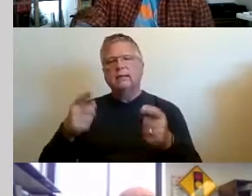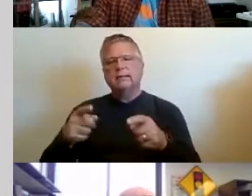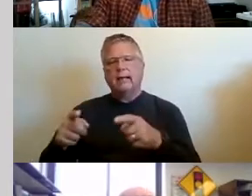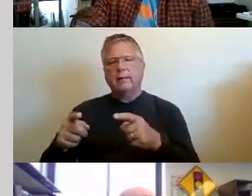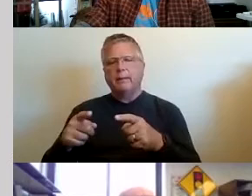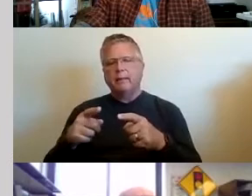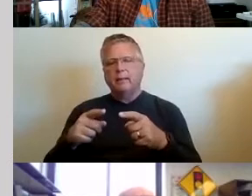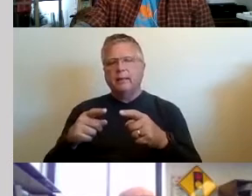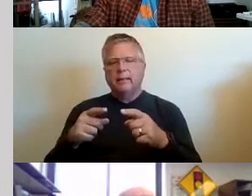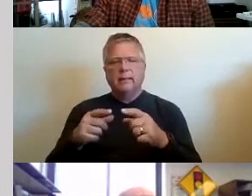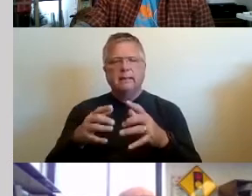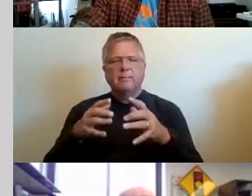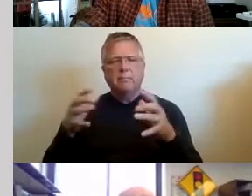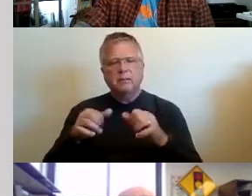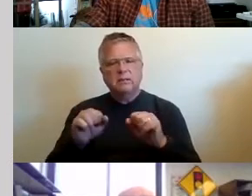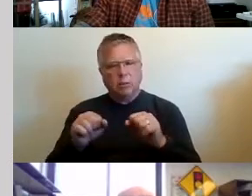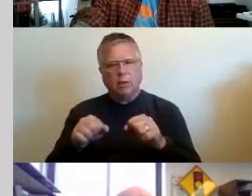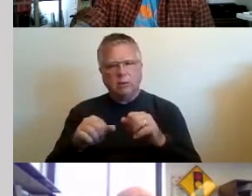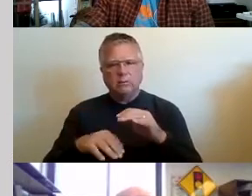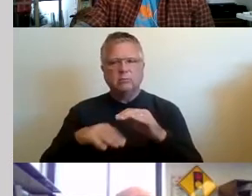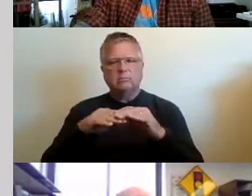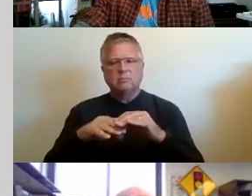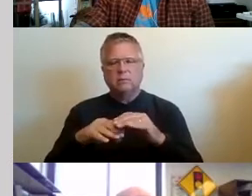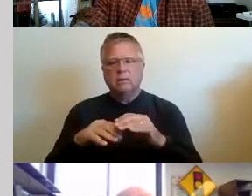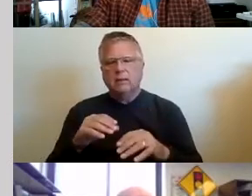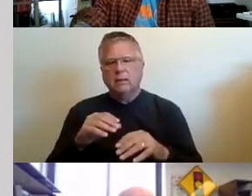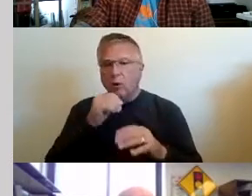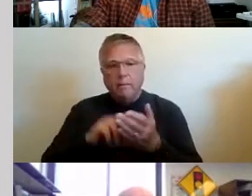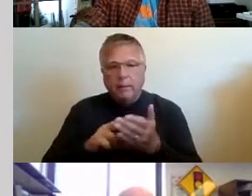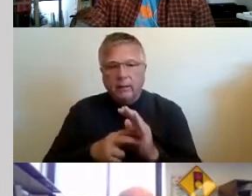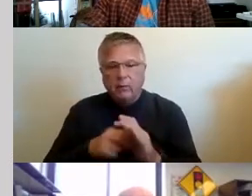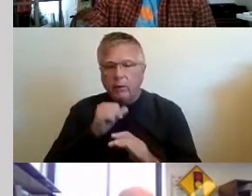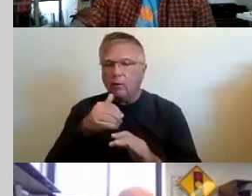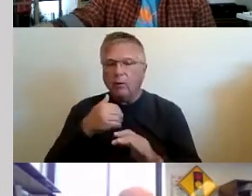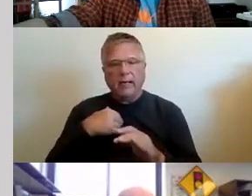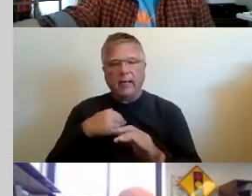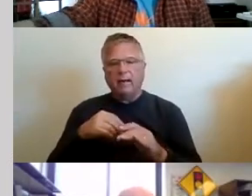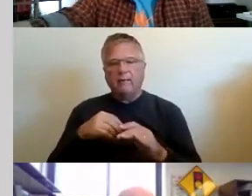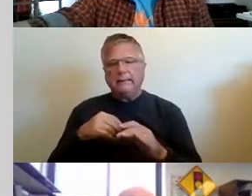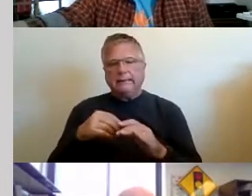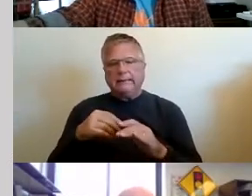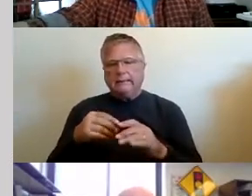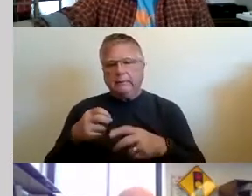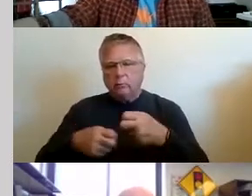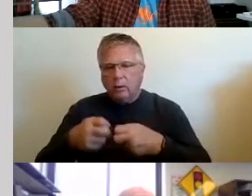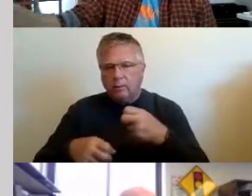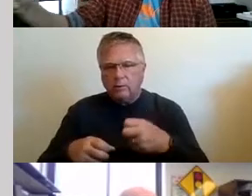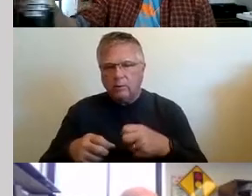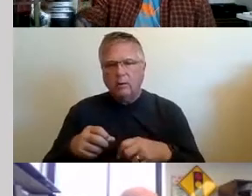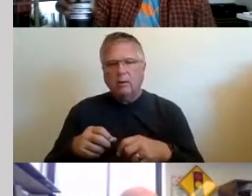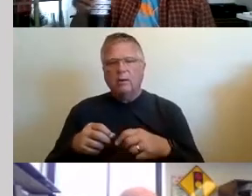maximum extent possible. So does that mean that we don't have any kind of crash in the road, whether we can get rid of all the